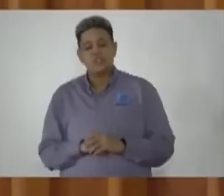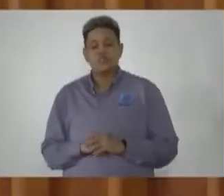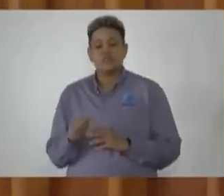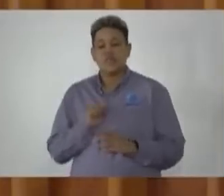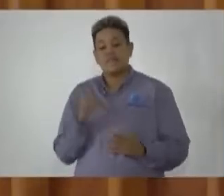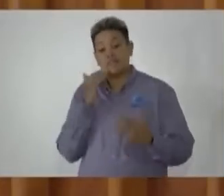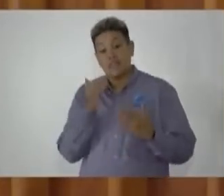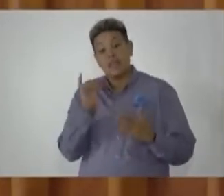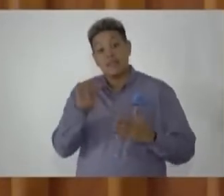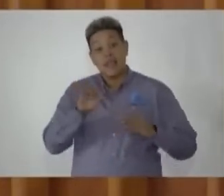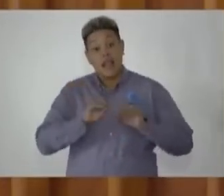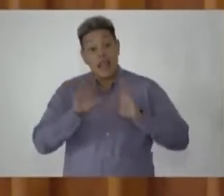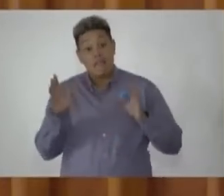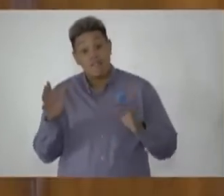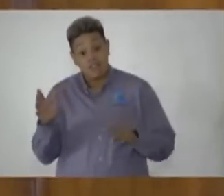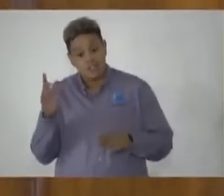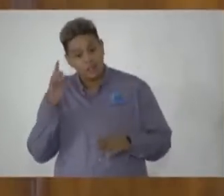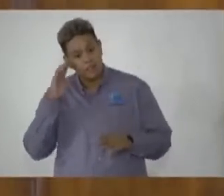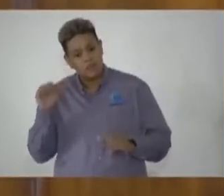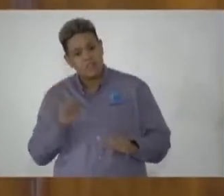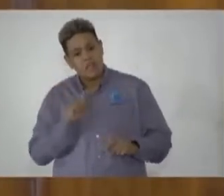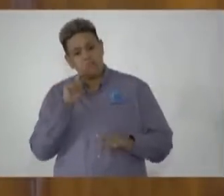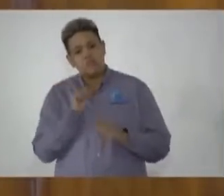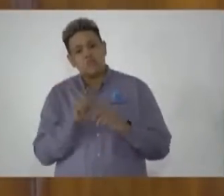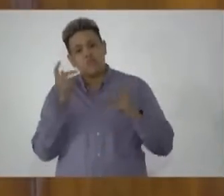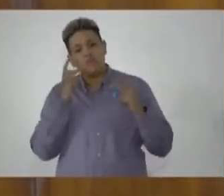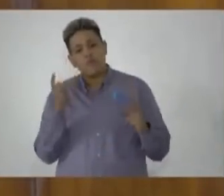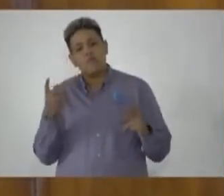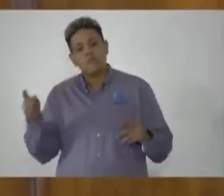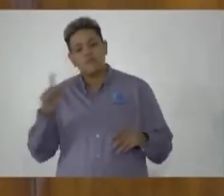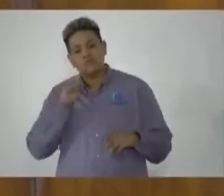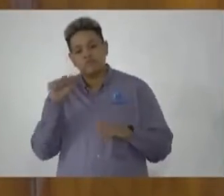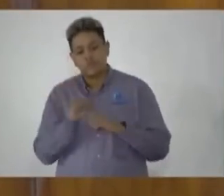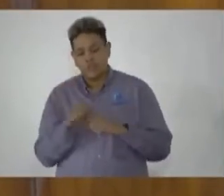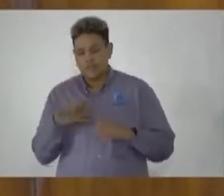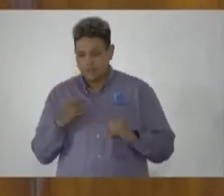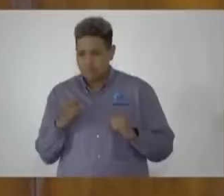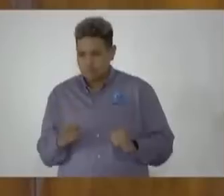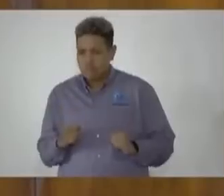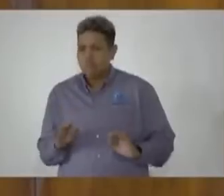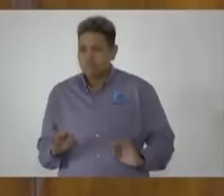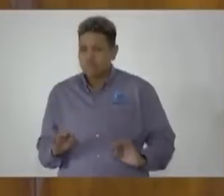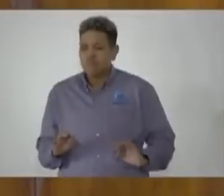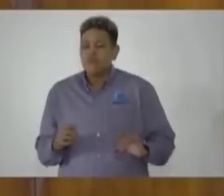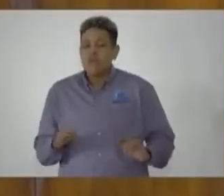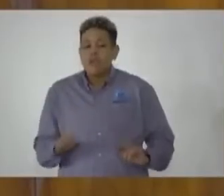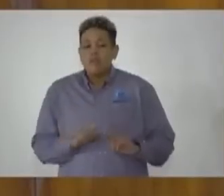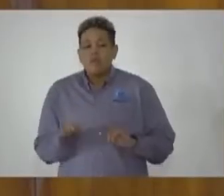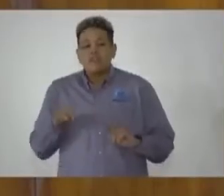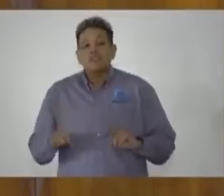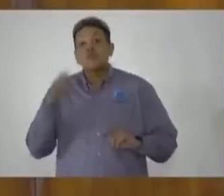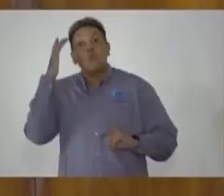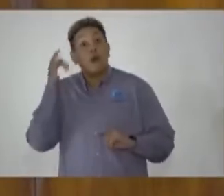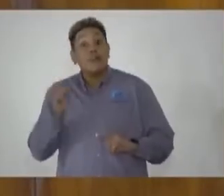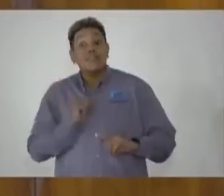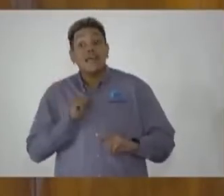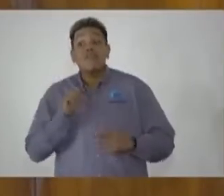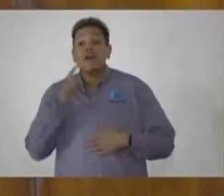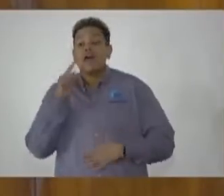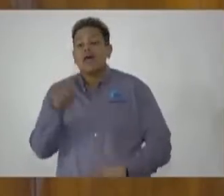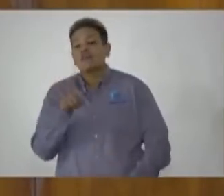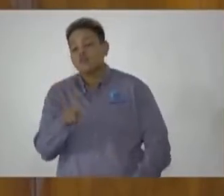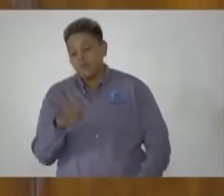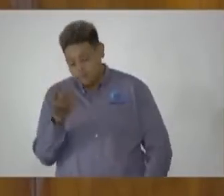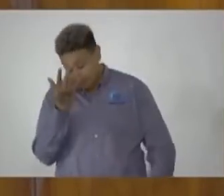you for that clarification, Mr. President, and I'm sure the public is reassured. But this is why I just asked